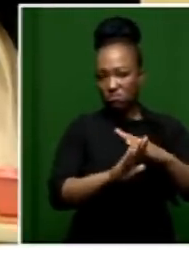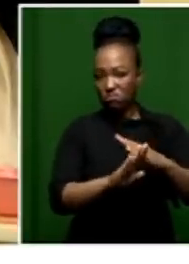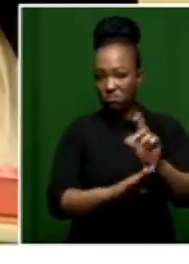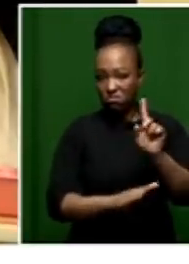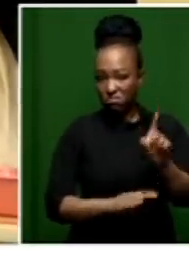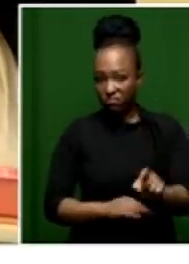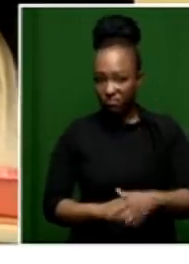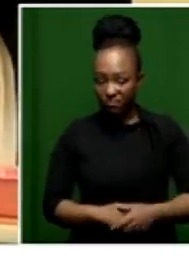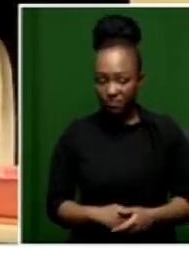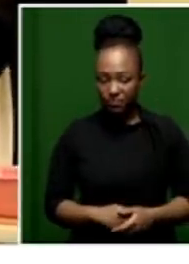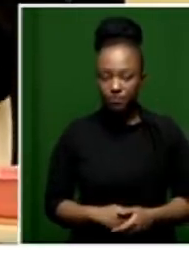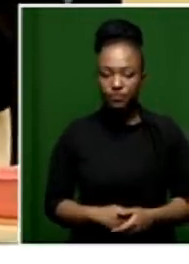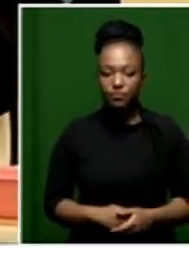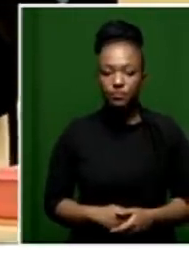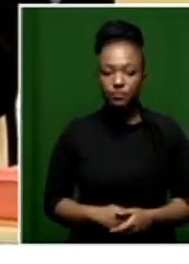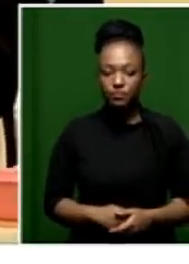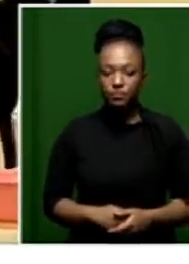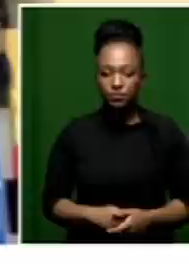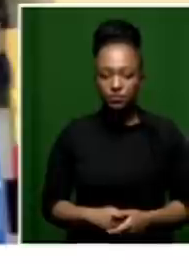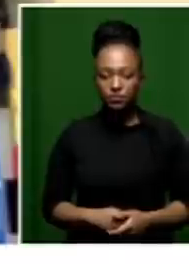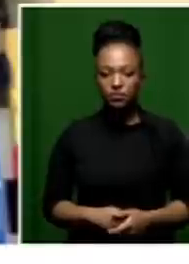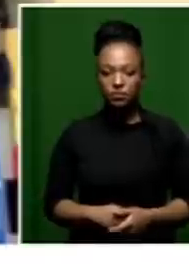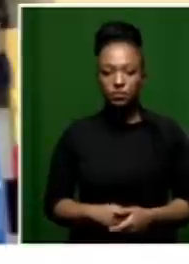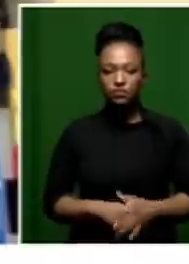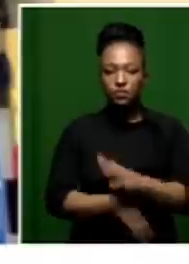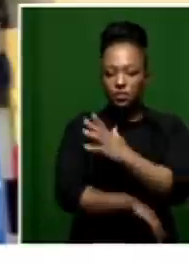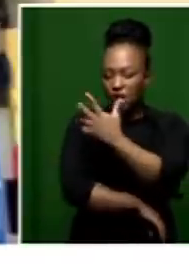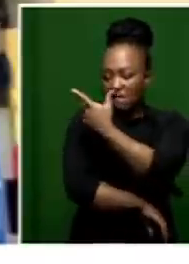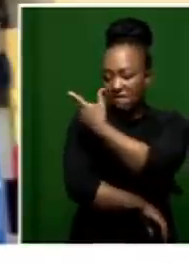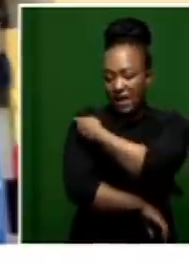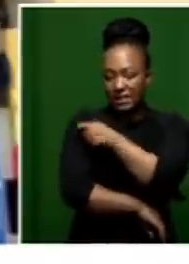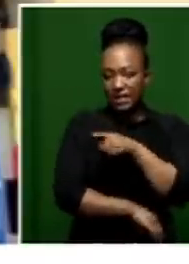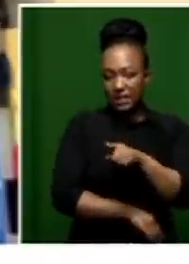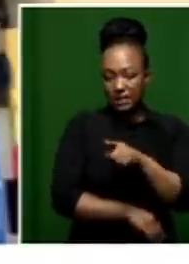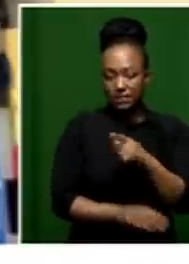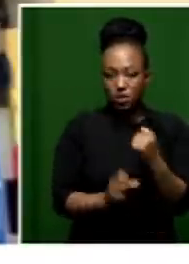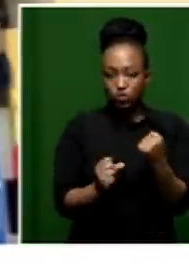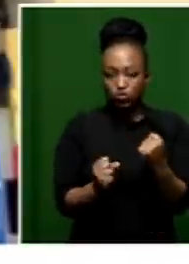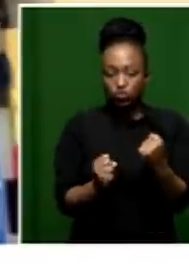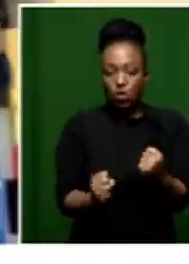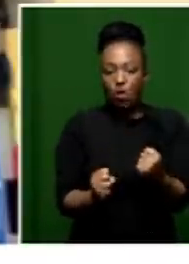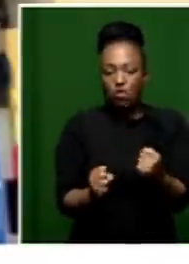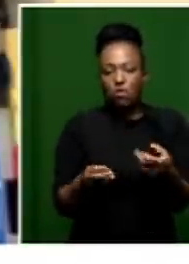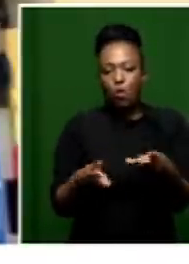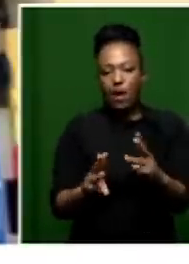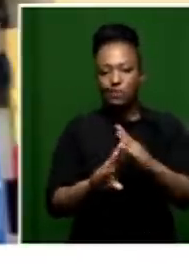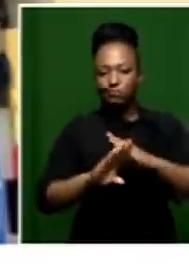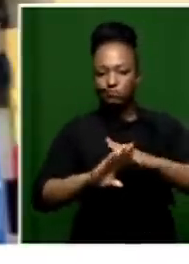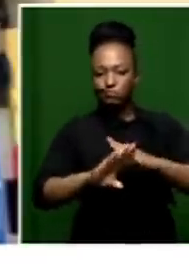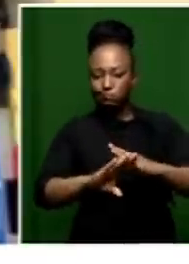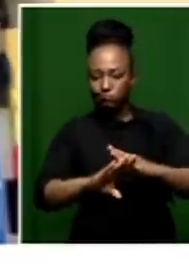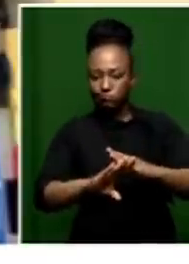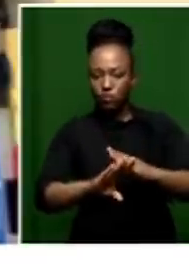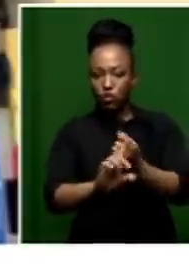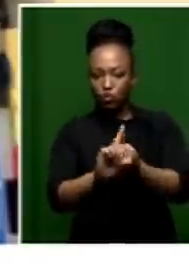Okay, so the vaccination is the most strong, the vaccines are the most strong weapon in our arsenal